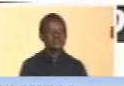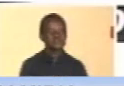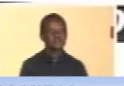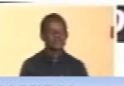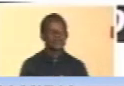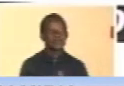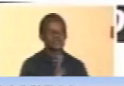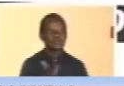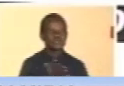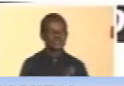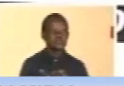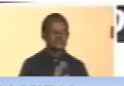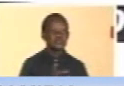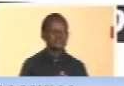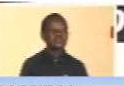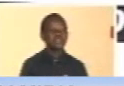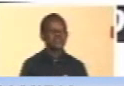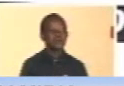COVID-related deaths are